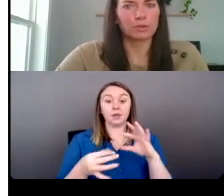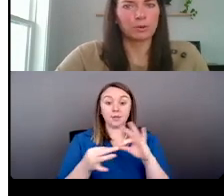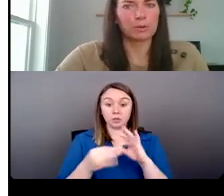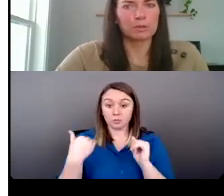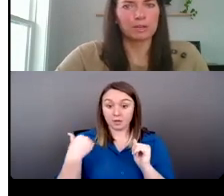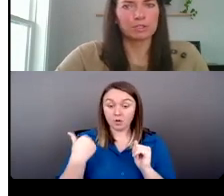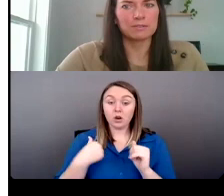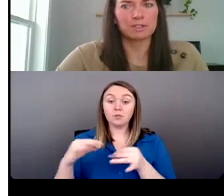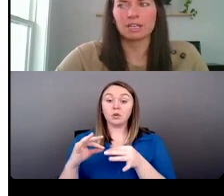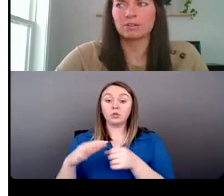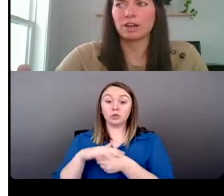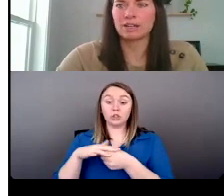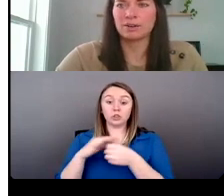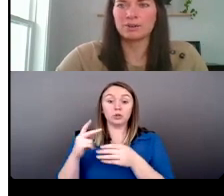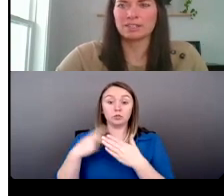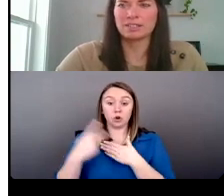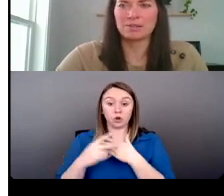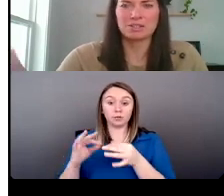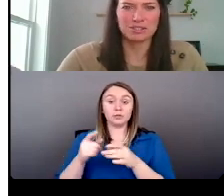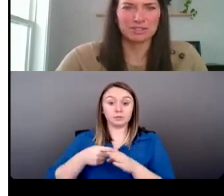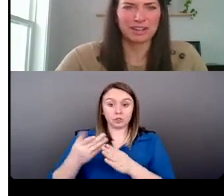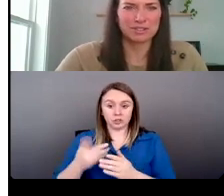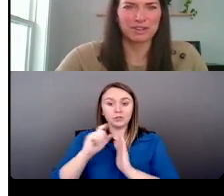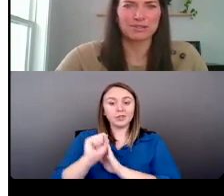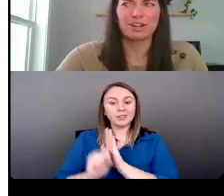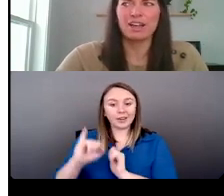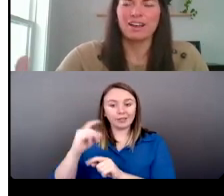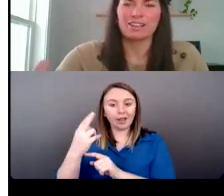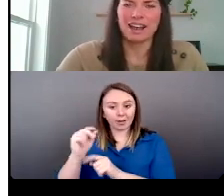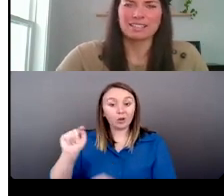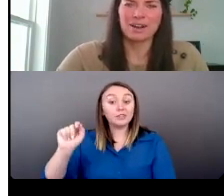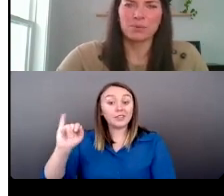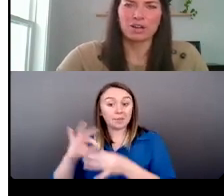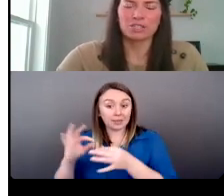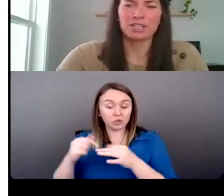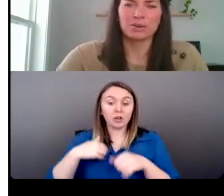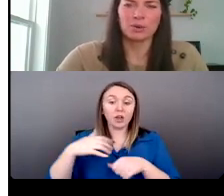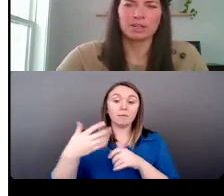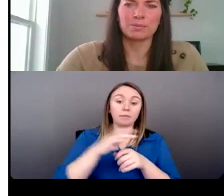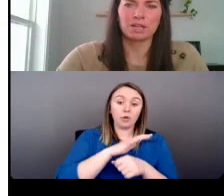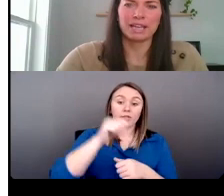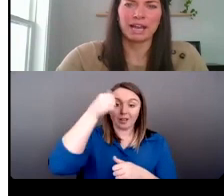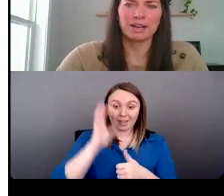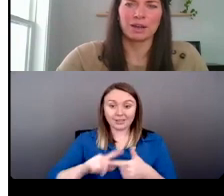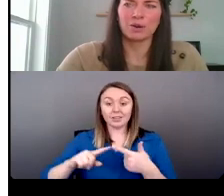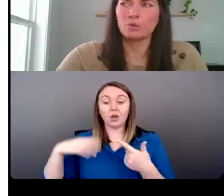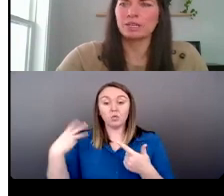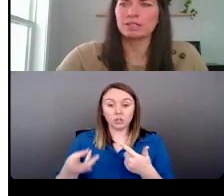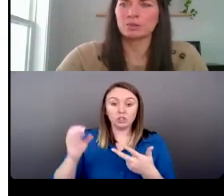the regional program specialist for the state of Idaho, and Ty mentioned too, I also cover Alaska, Washington, Oregon,